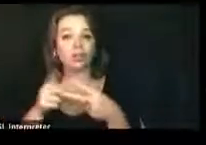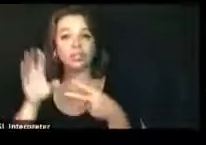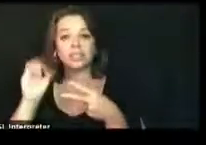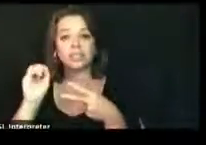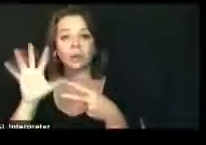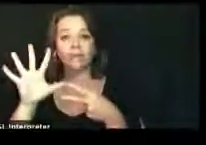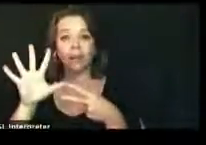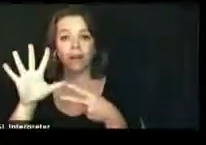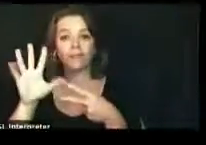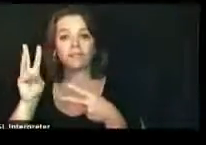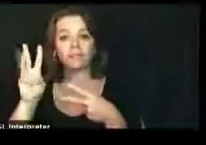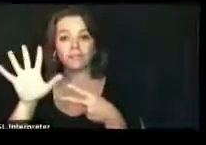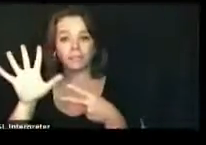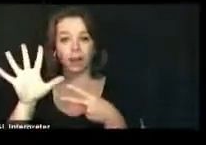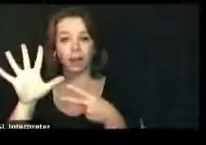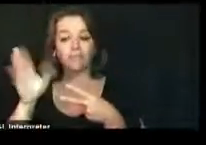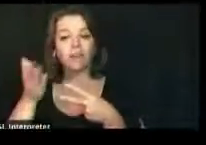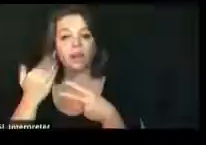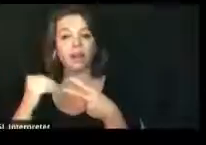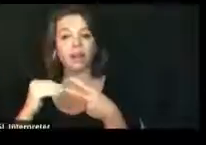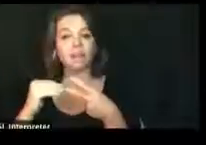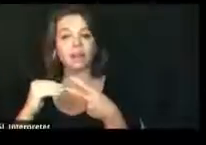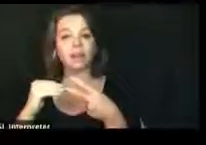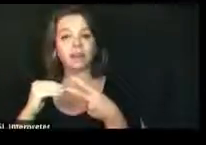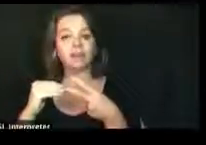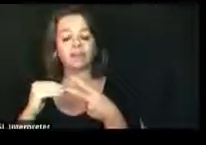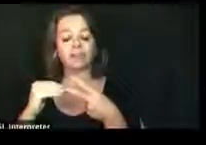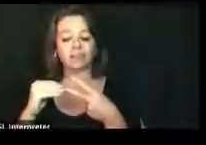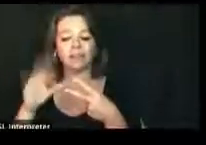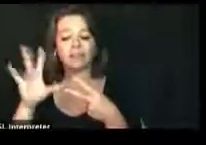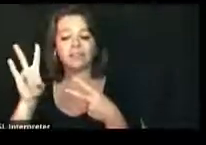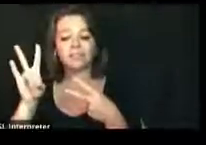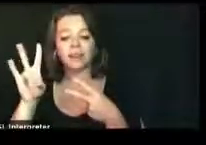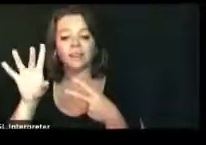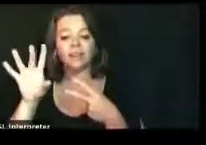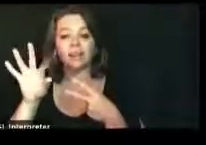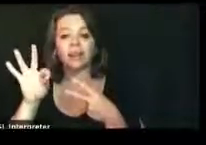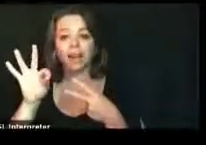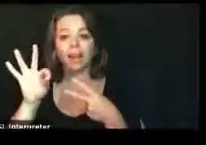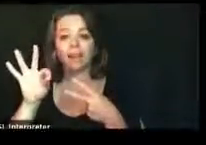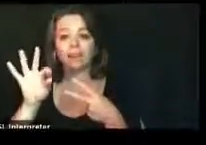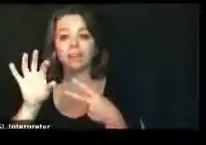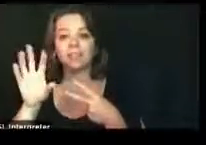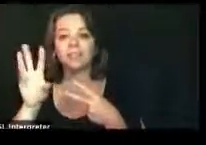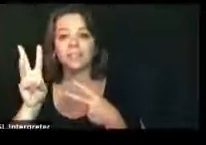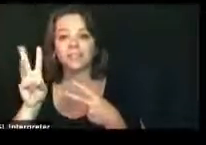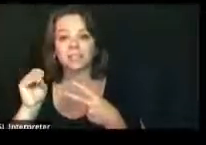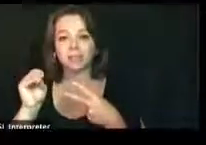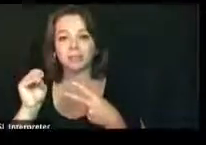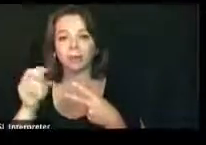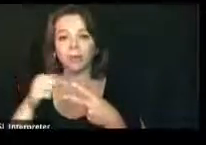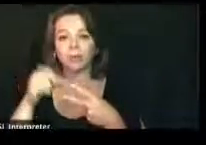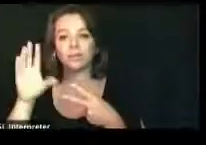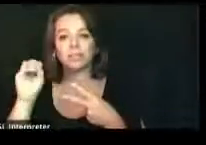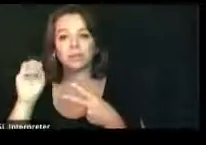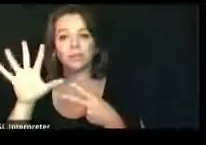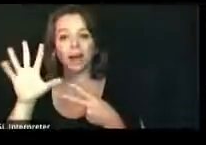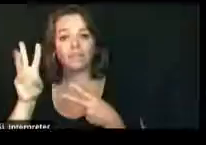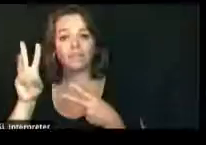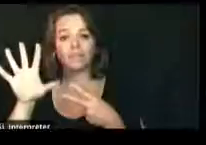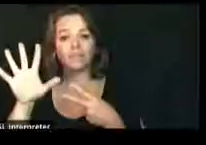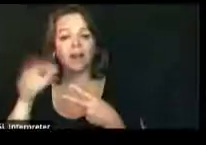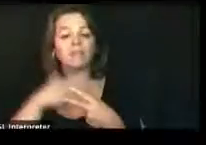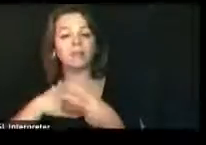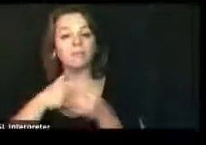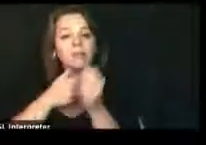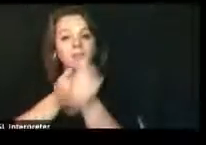0565, and then up next we will have caller 7960. Caller 0565, if you will please follow